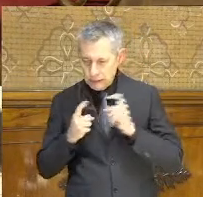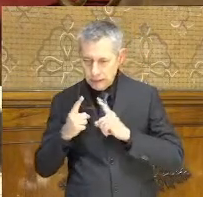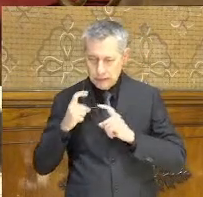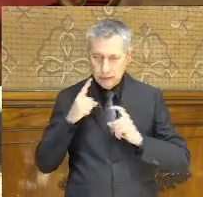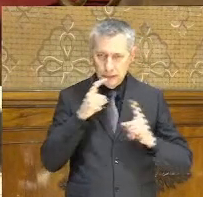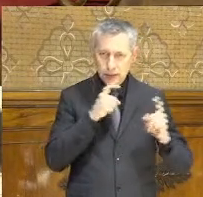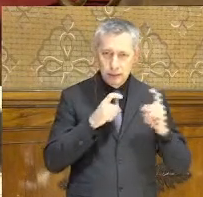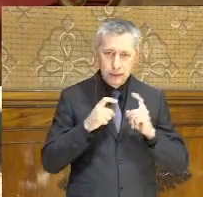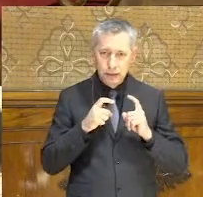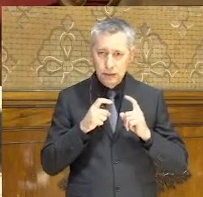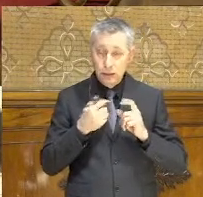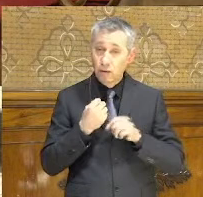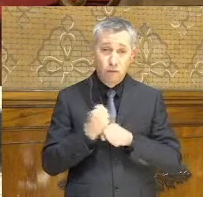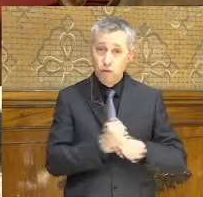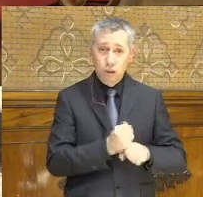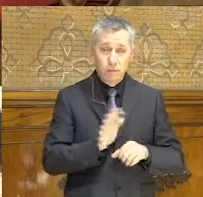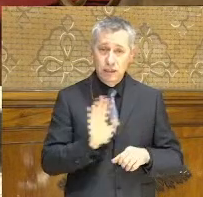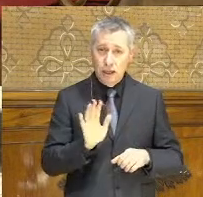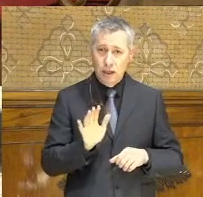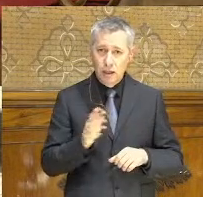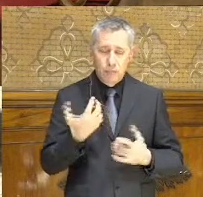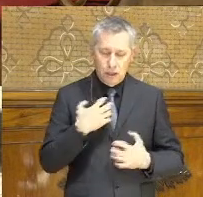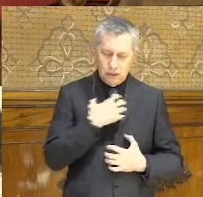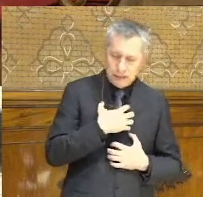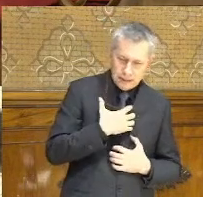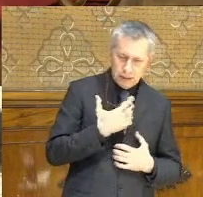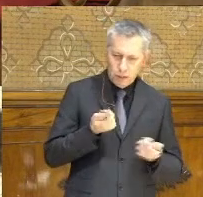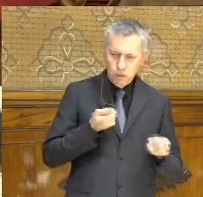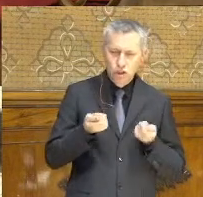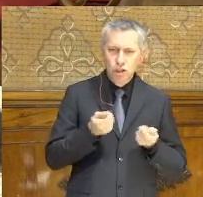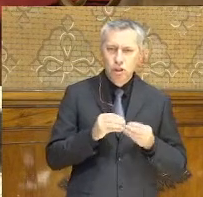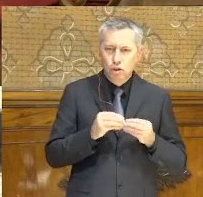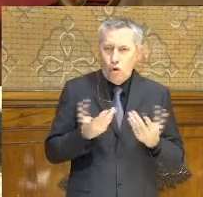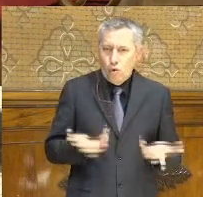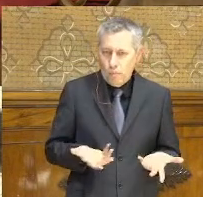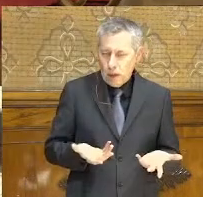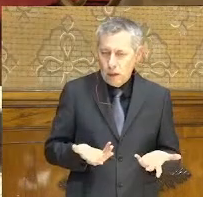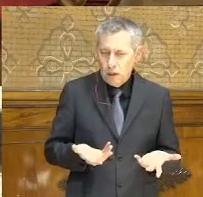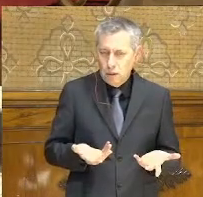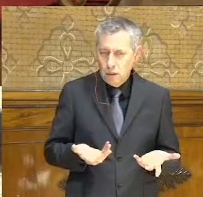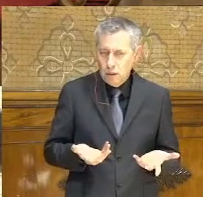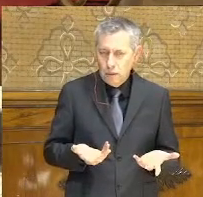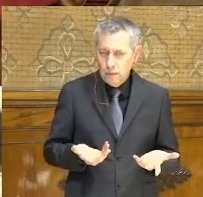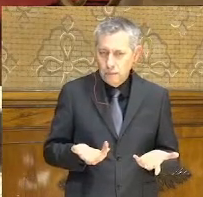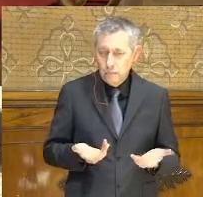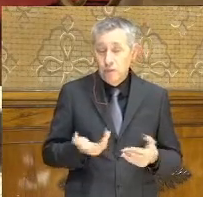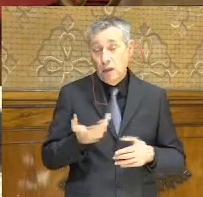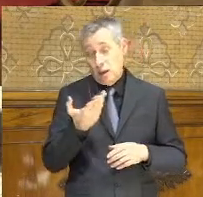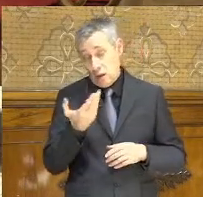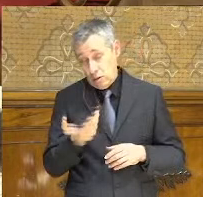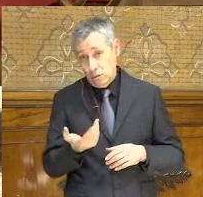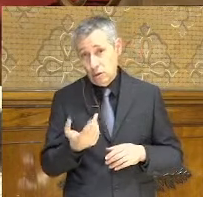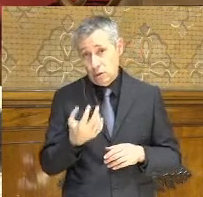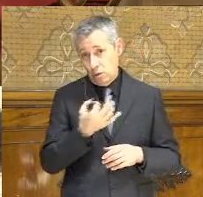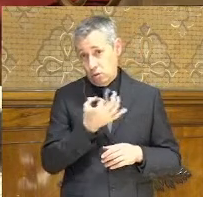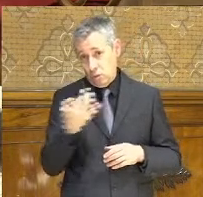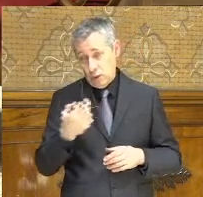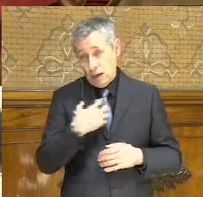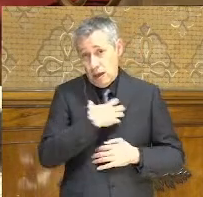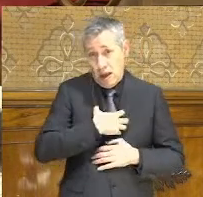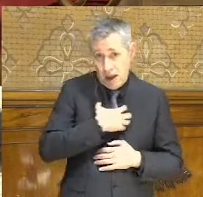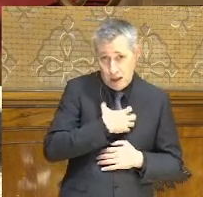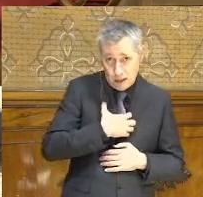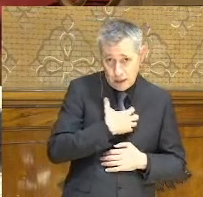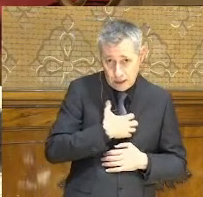deal with that anxiety, and which is about anxiety in facing alterity. If you don't feel